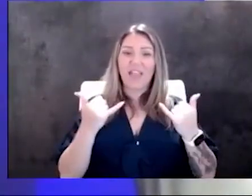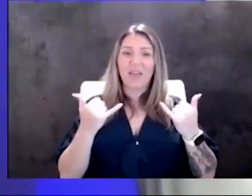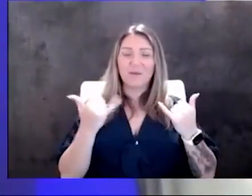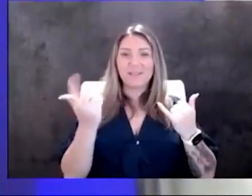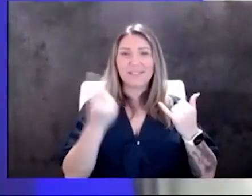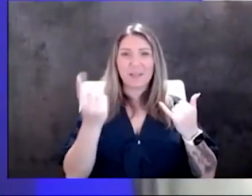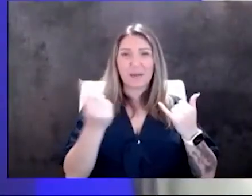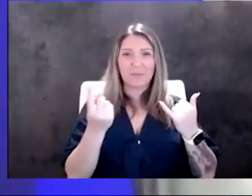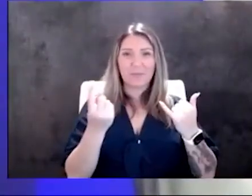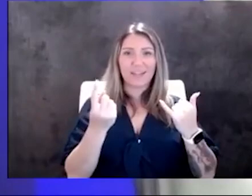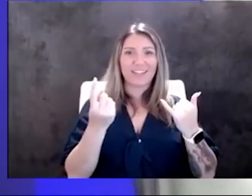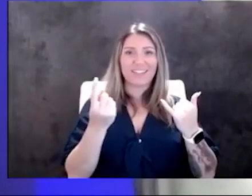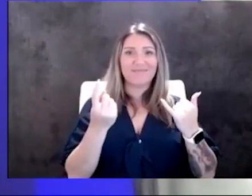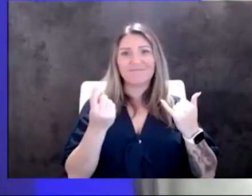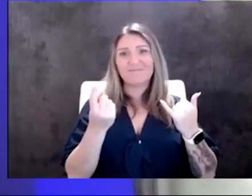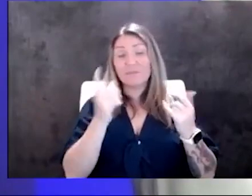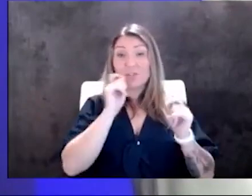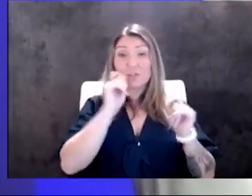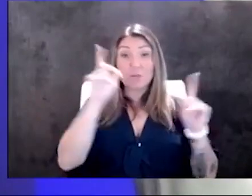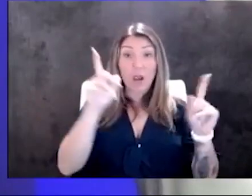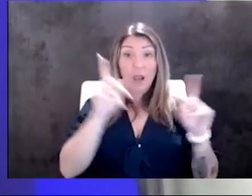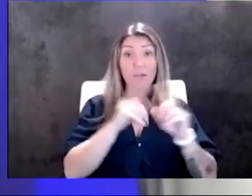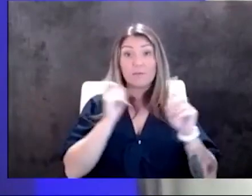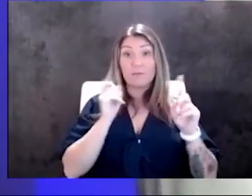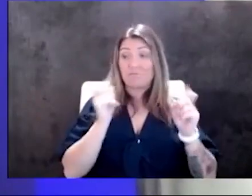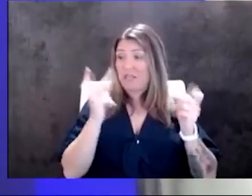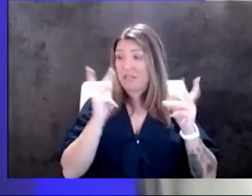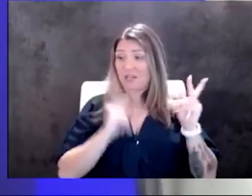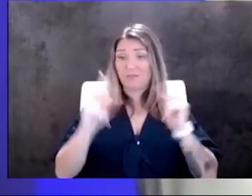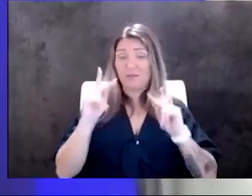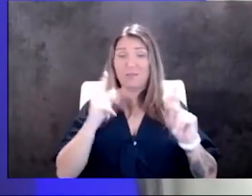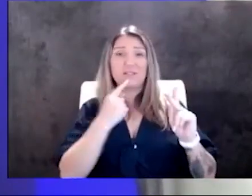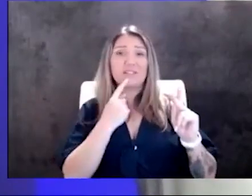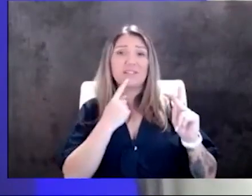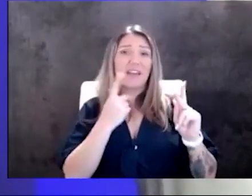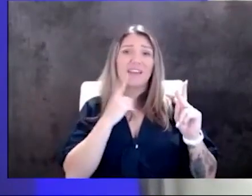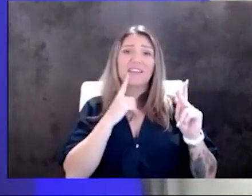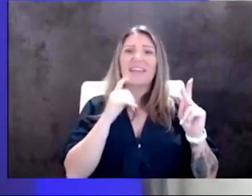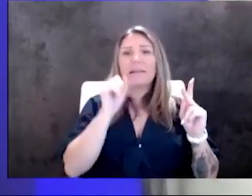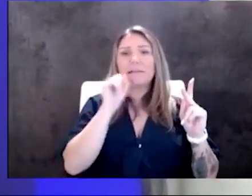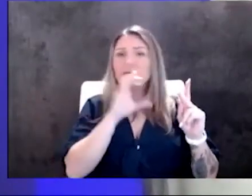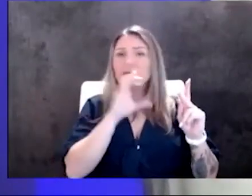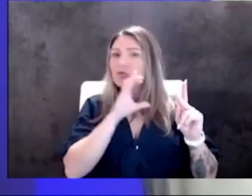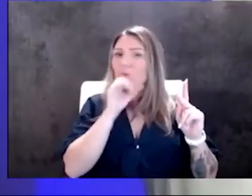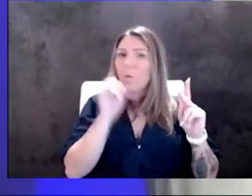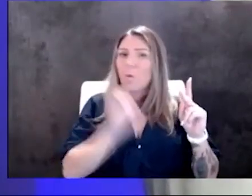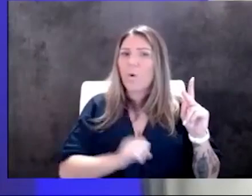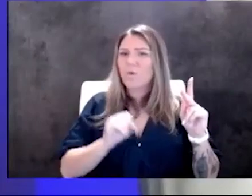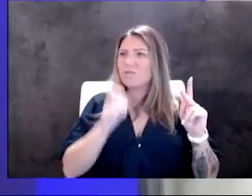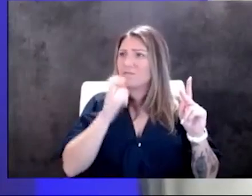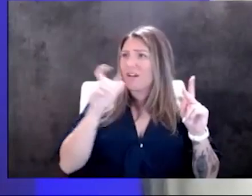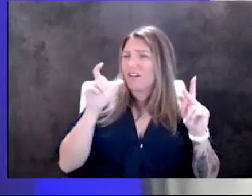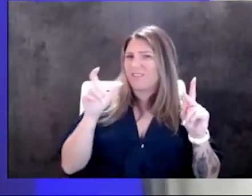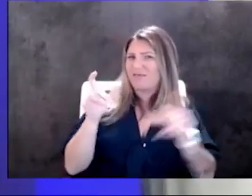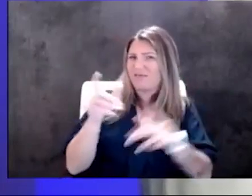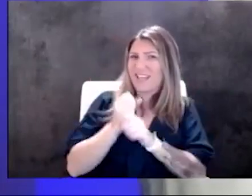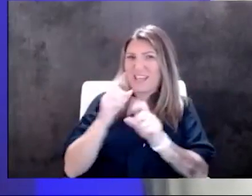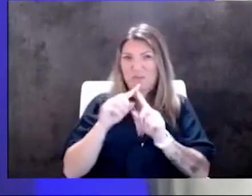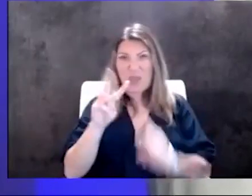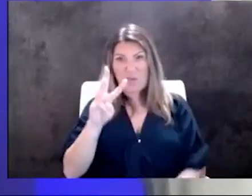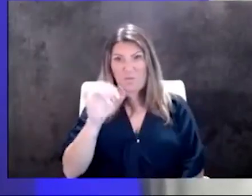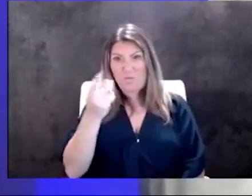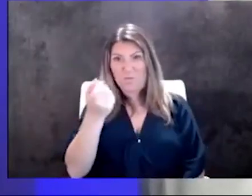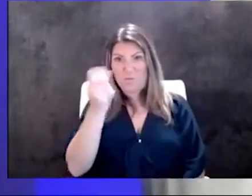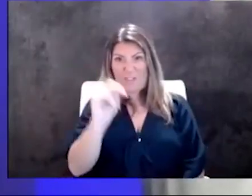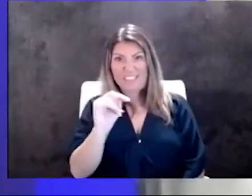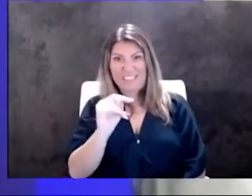super surprised by, a lot of people just kind of say, our senior population shouldn't get these, but Winston, he's pushing 80 plus. I